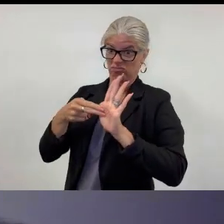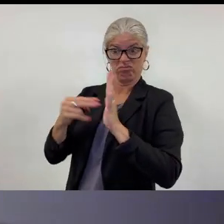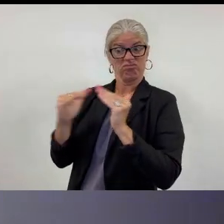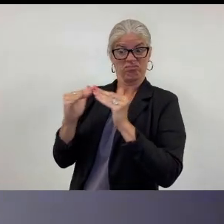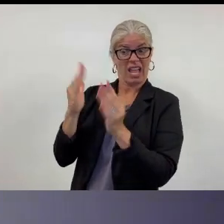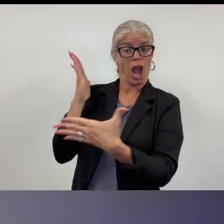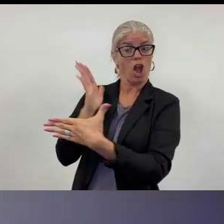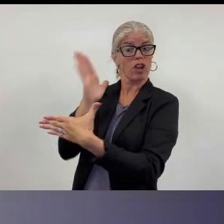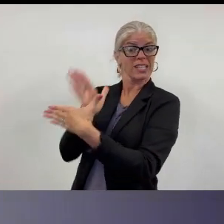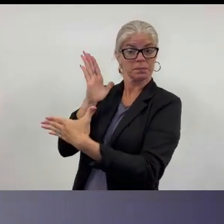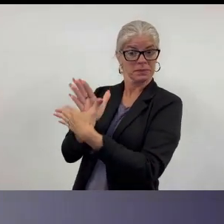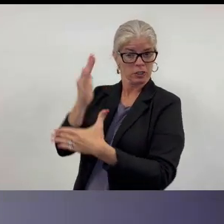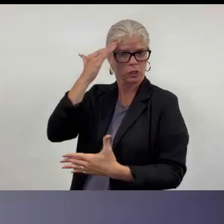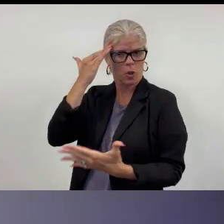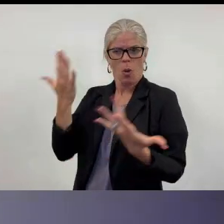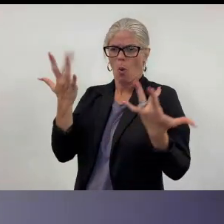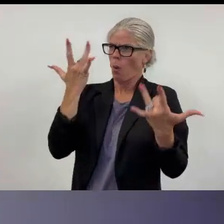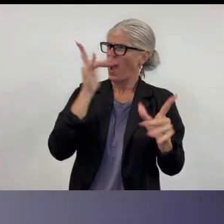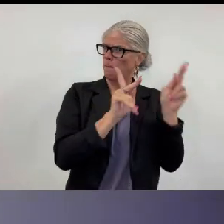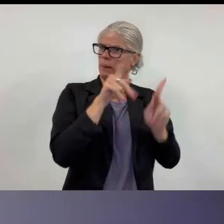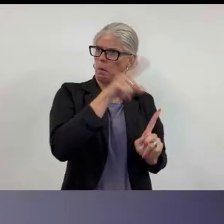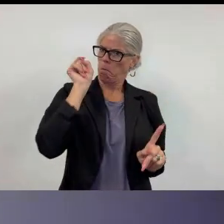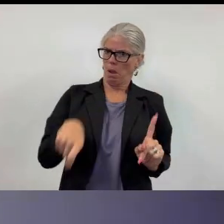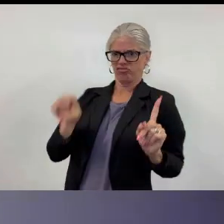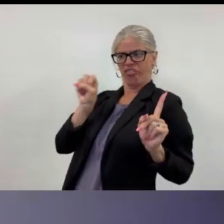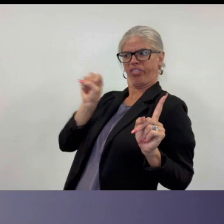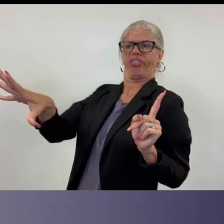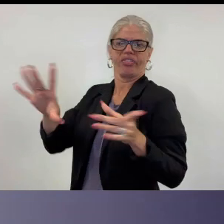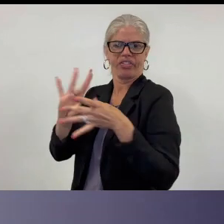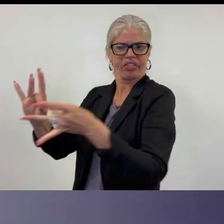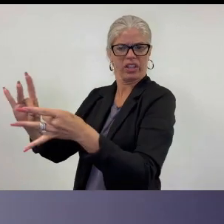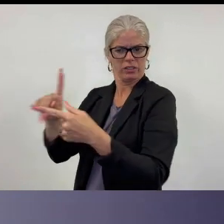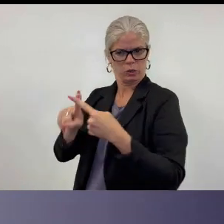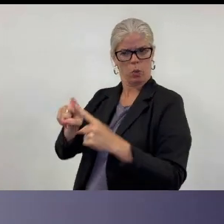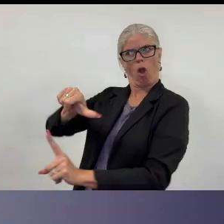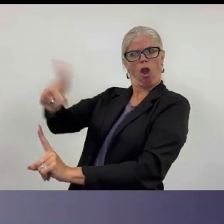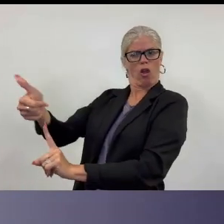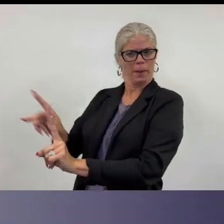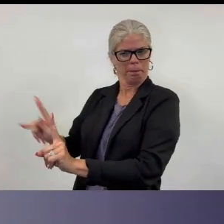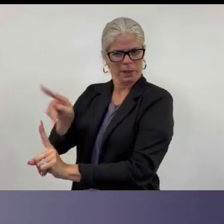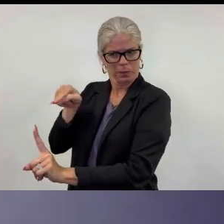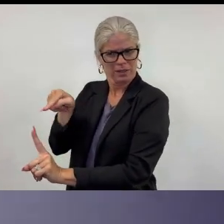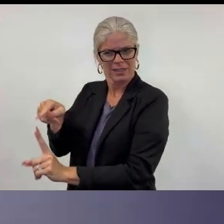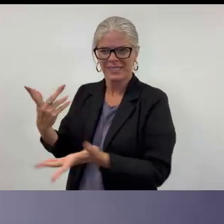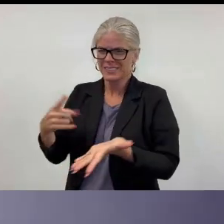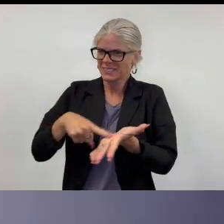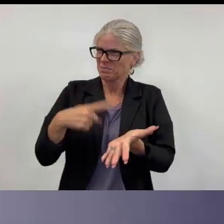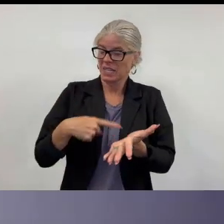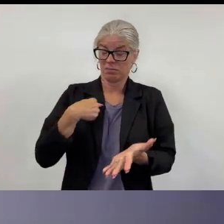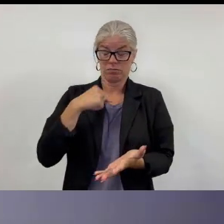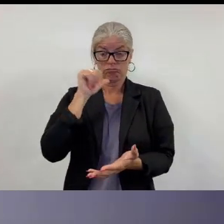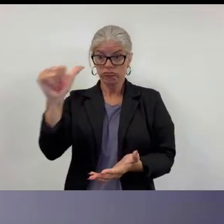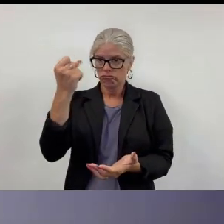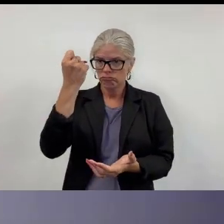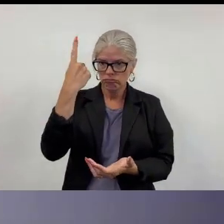your advocacy and then how you deal with that kind of, I call it harassment. It's, why people